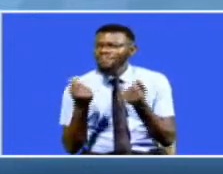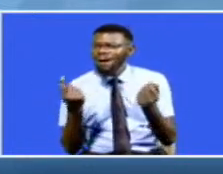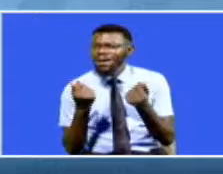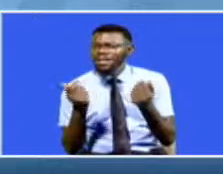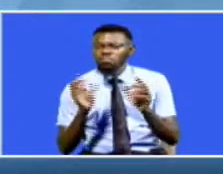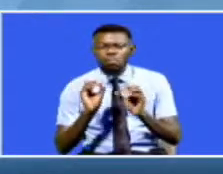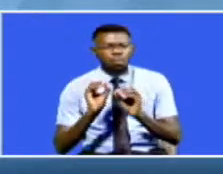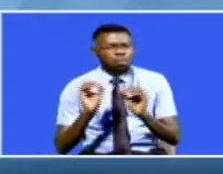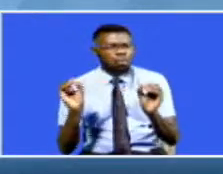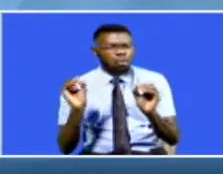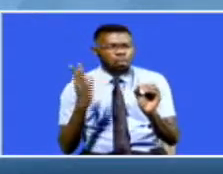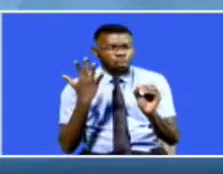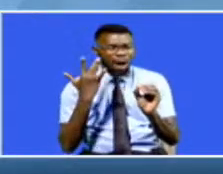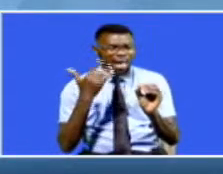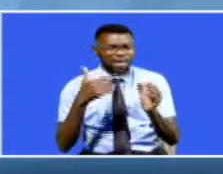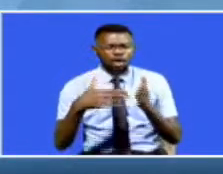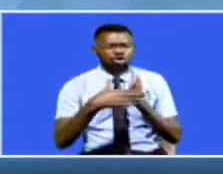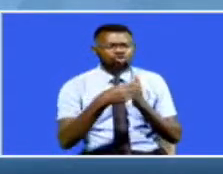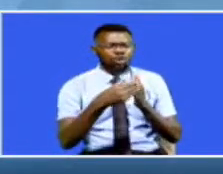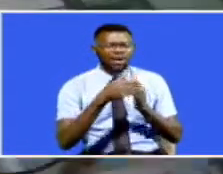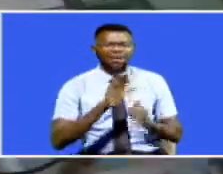their dollar deposits.